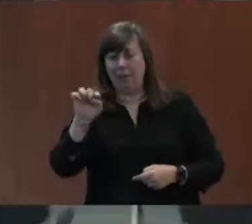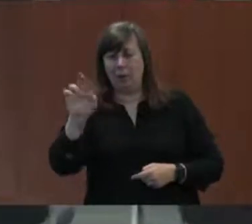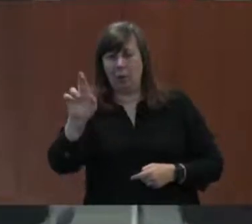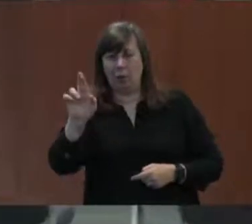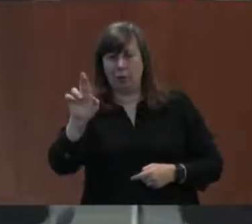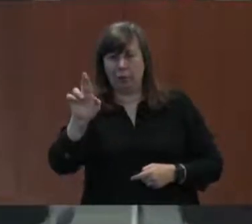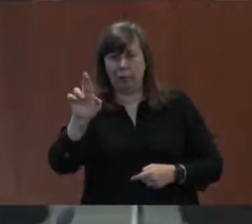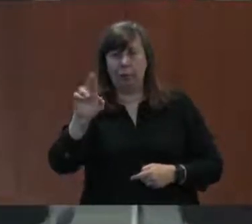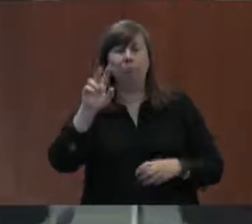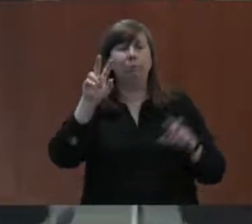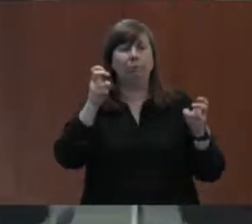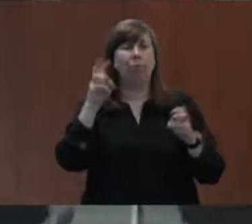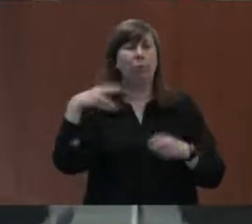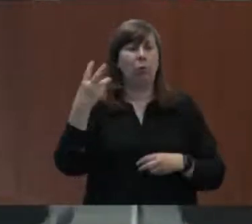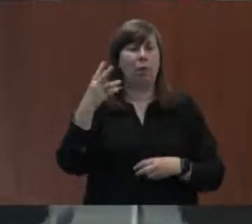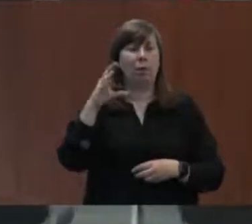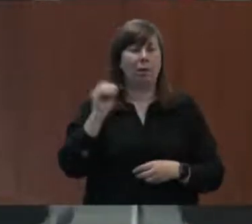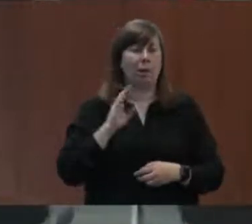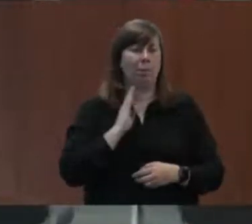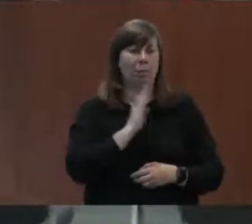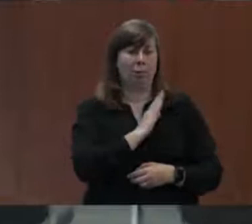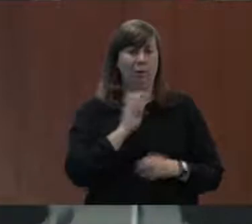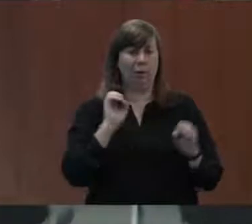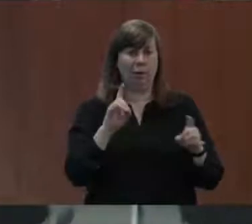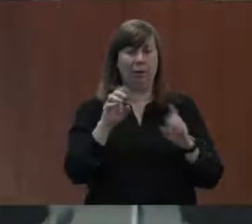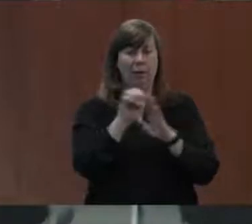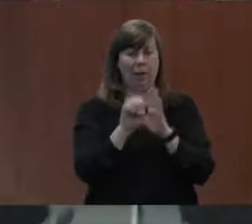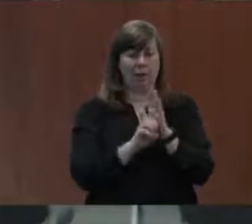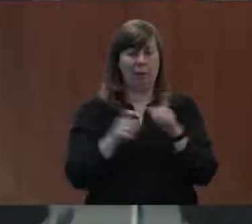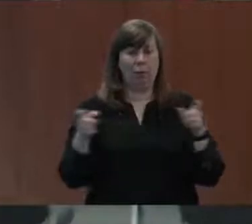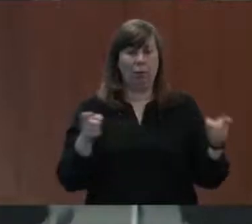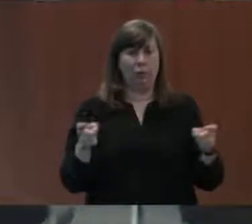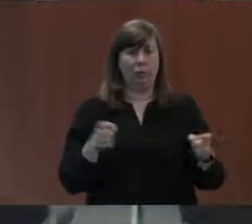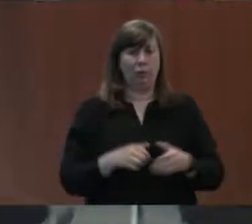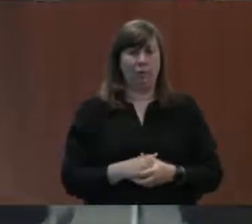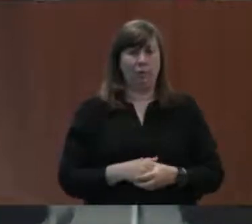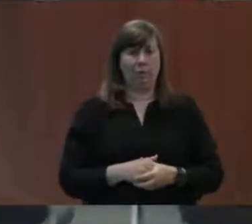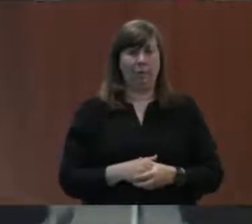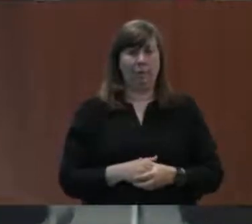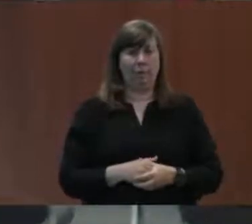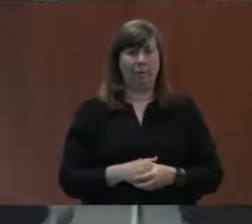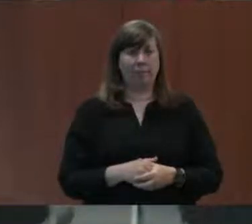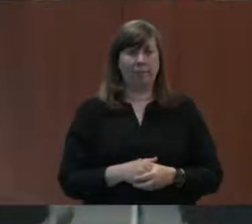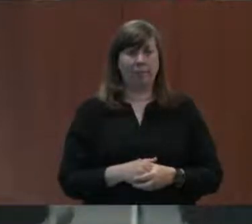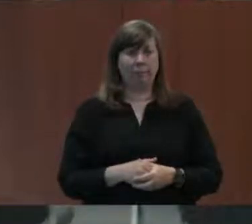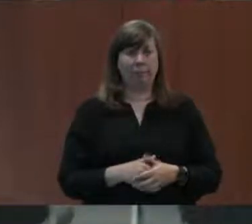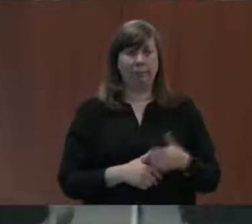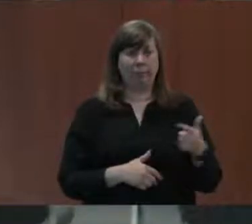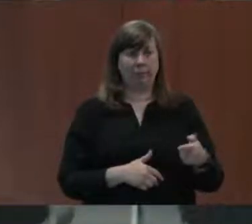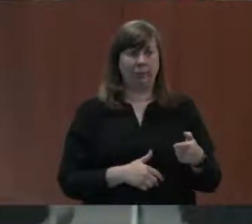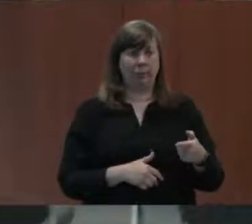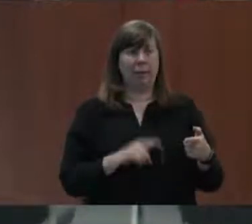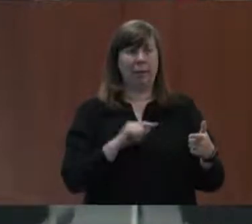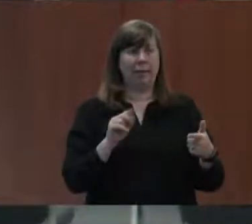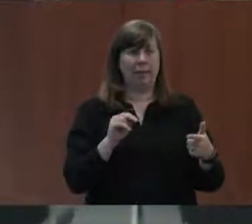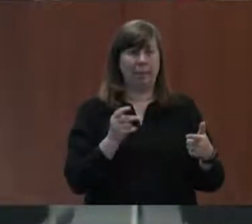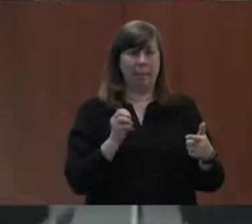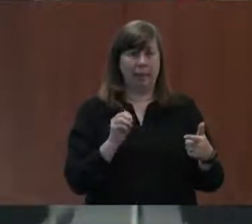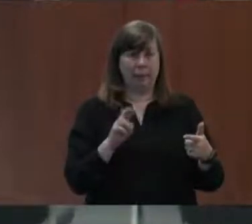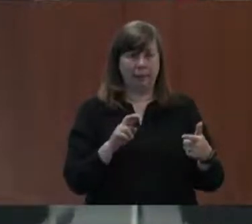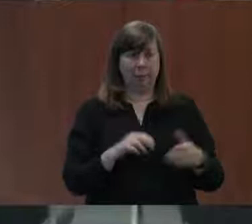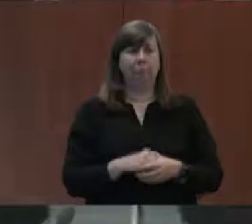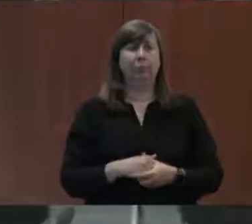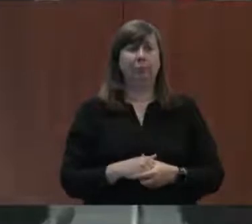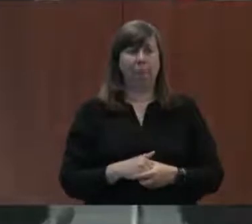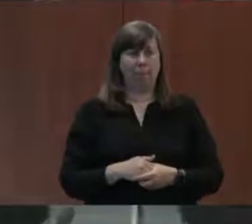Bbfe-R entitled Washington County Board of Education Ethics Regulations. Is there a second? Second. Thank